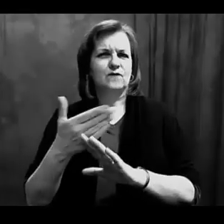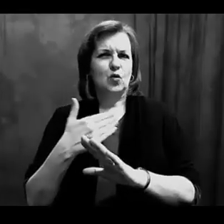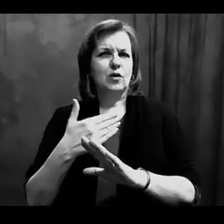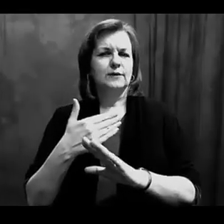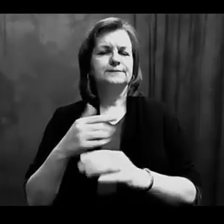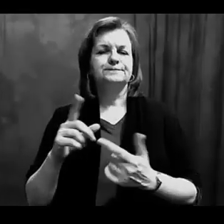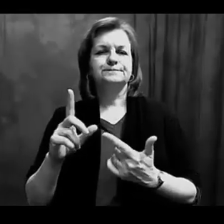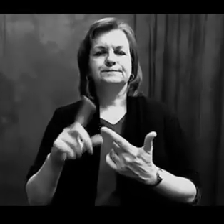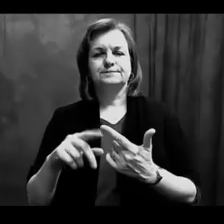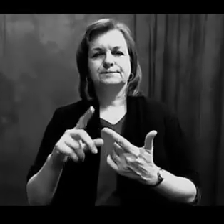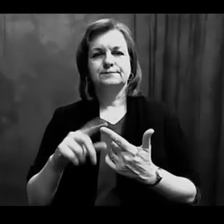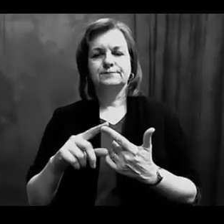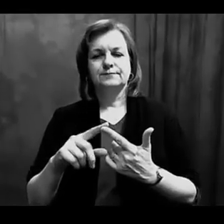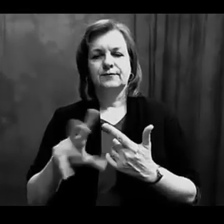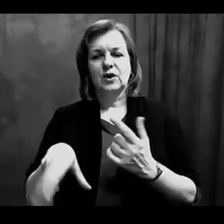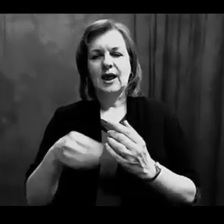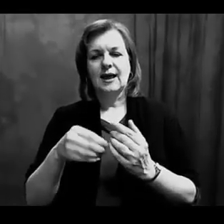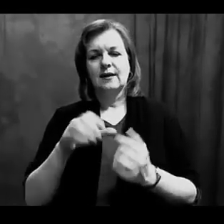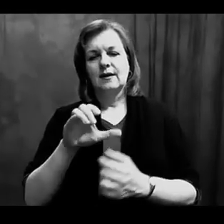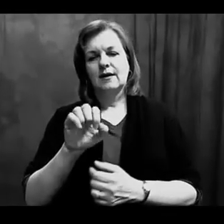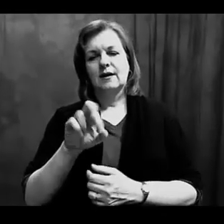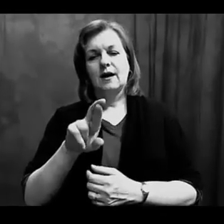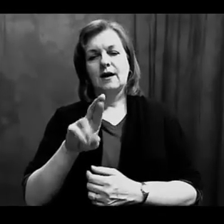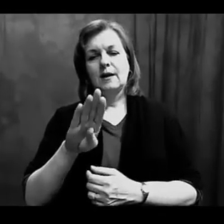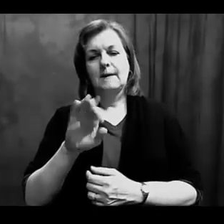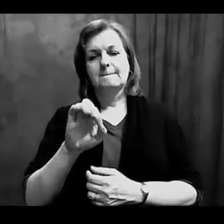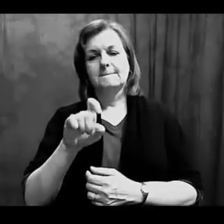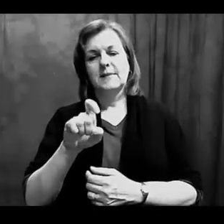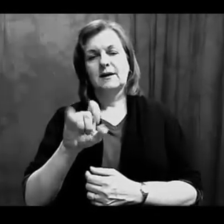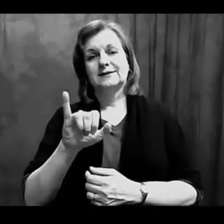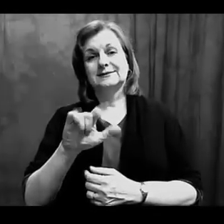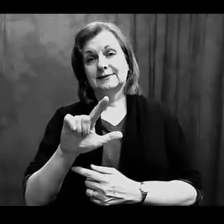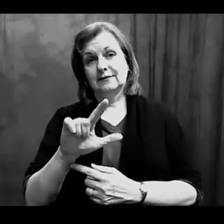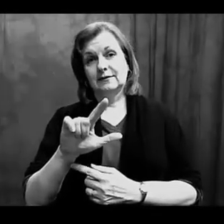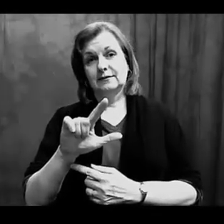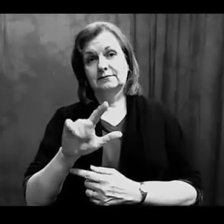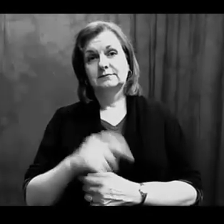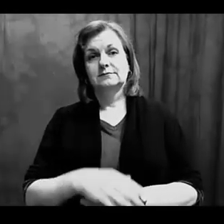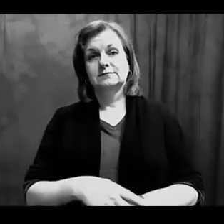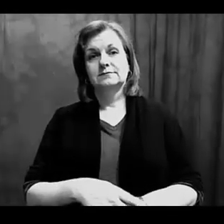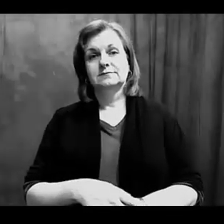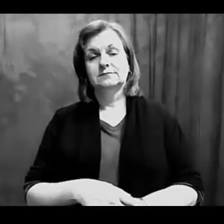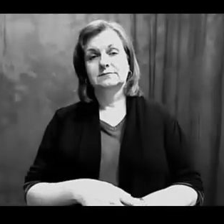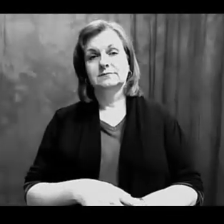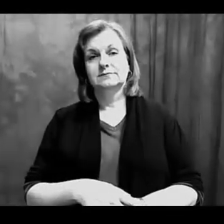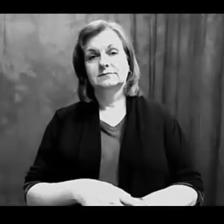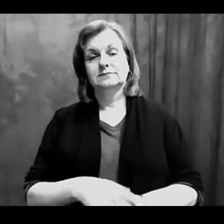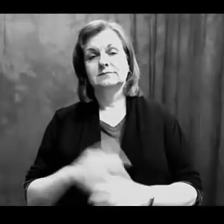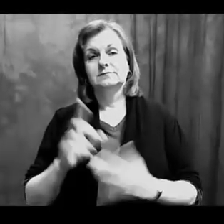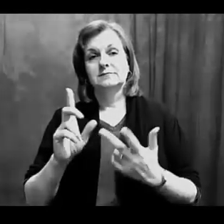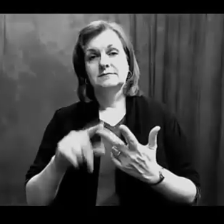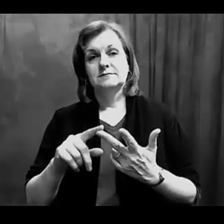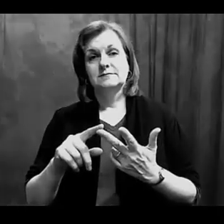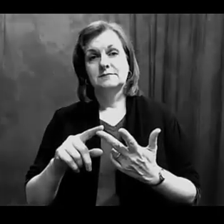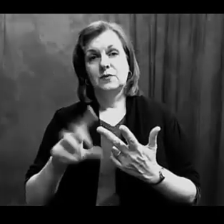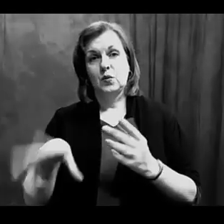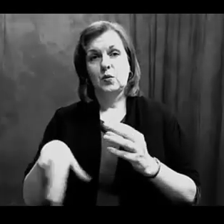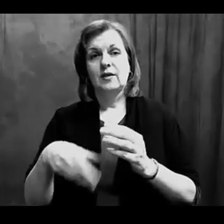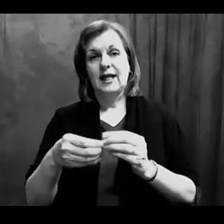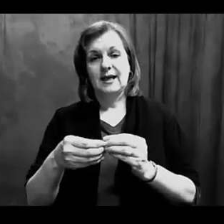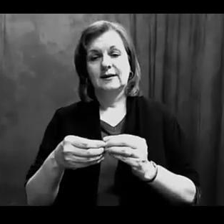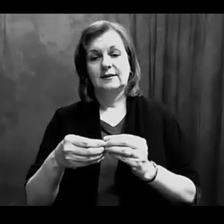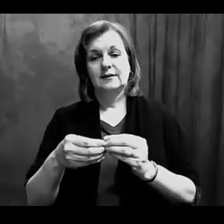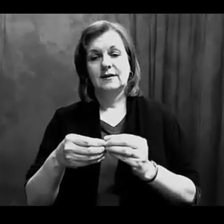group that we saw before in our functional group. We're going to add a carboxyl,